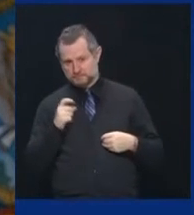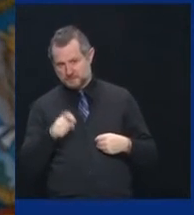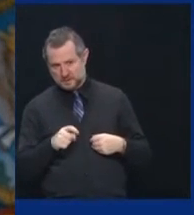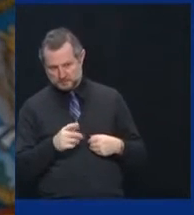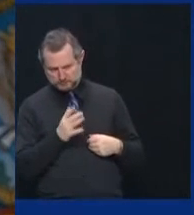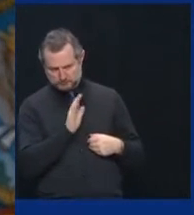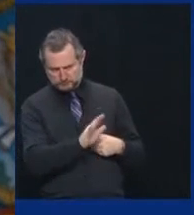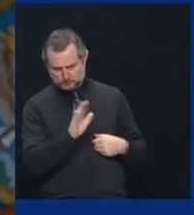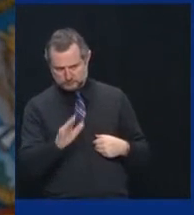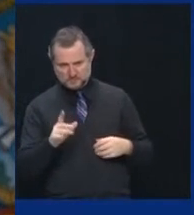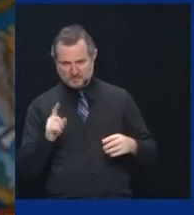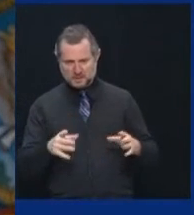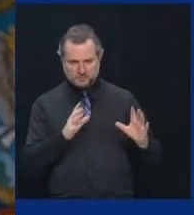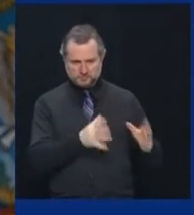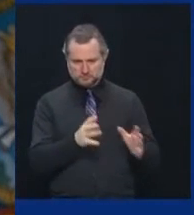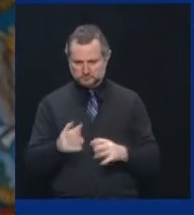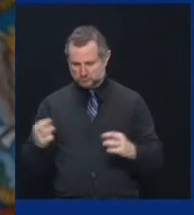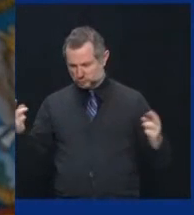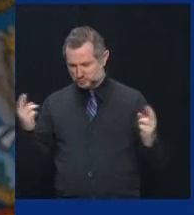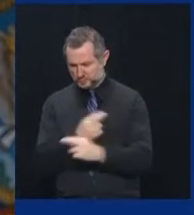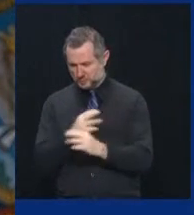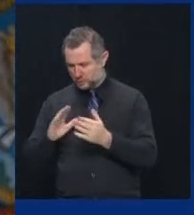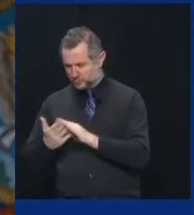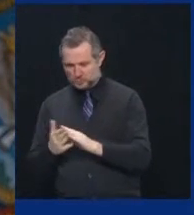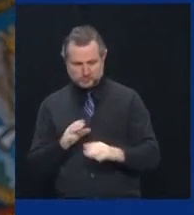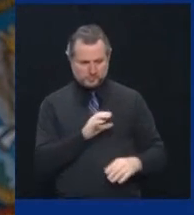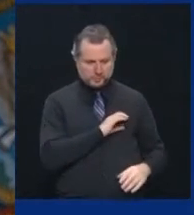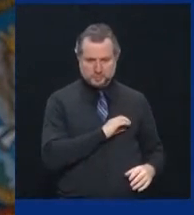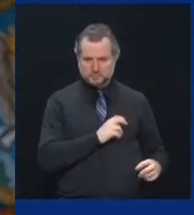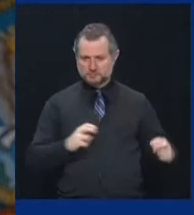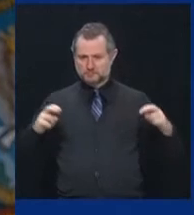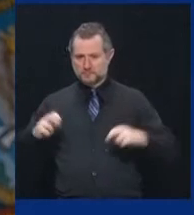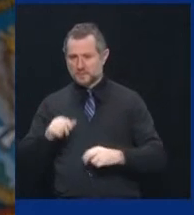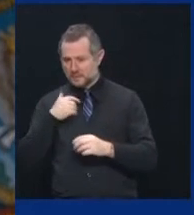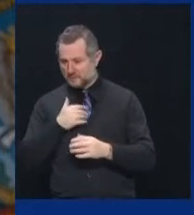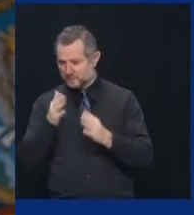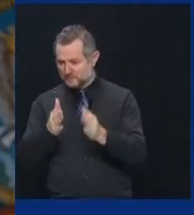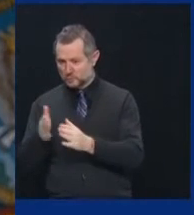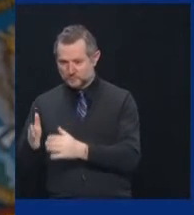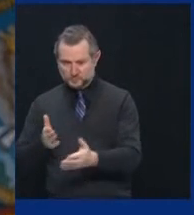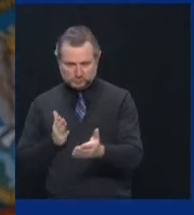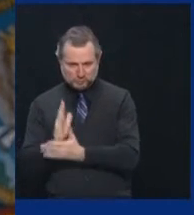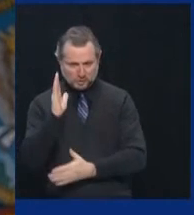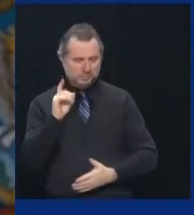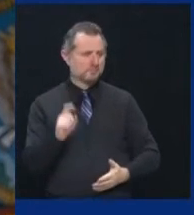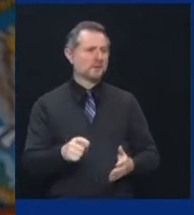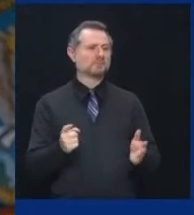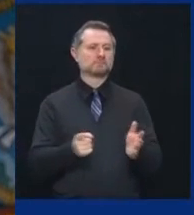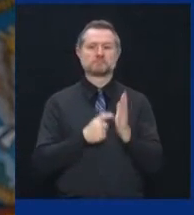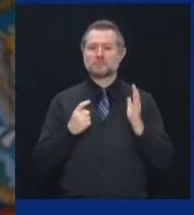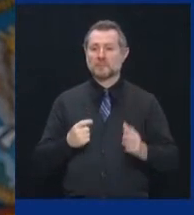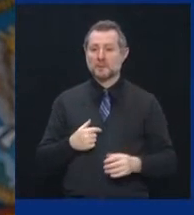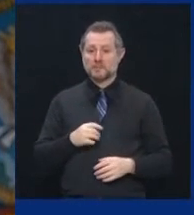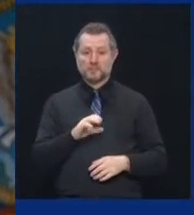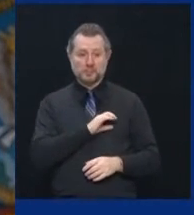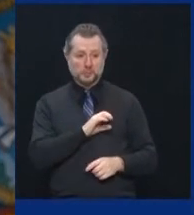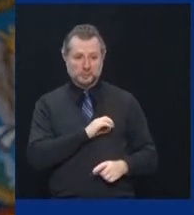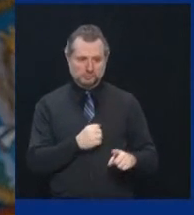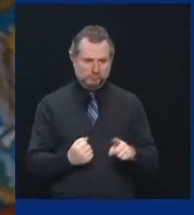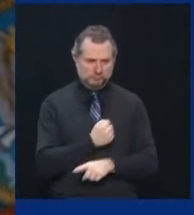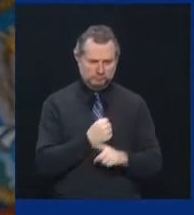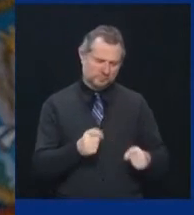absolute. Individual rights are absolute. Rejecting brutality is